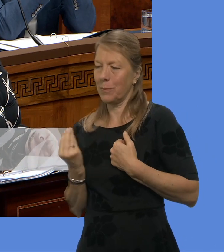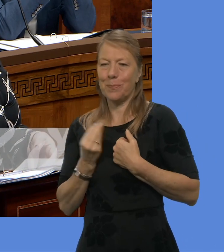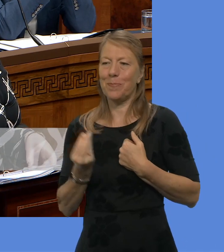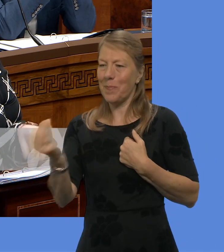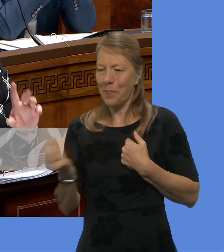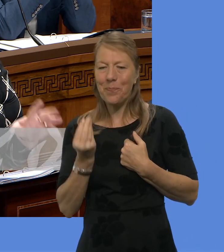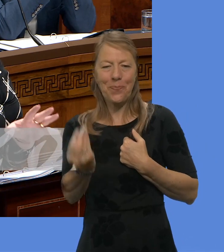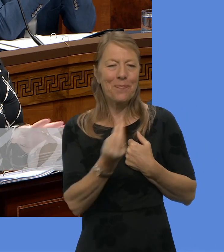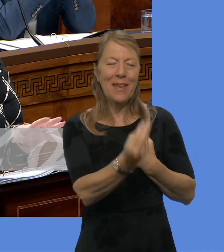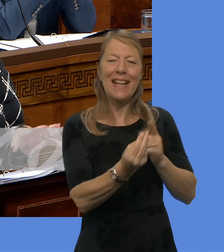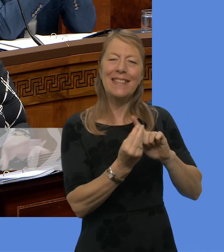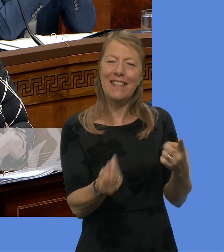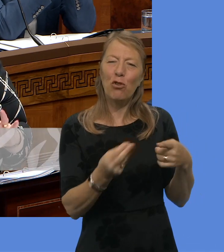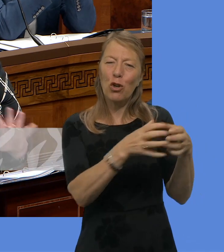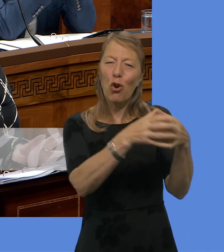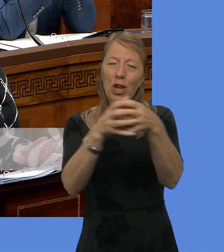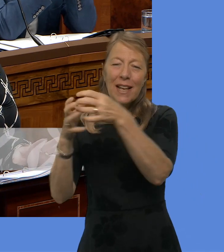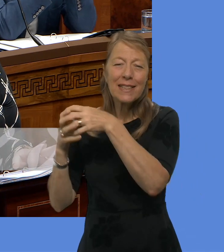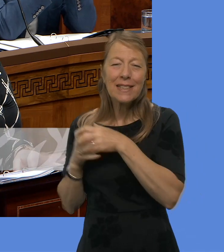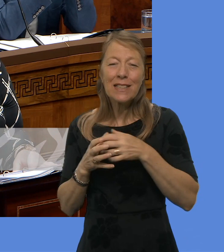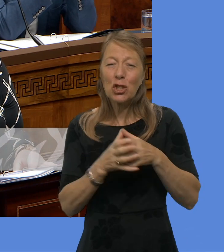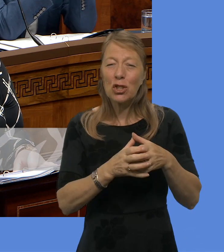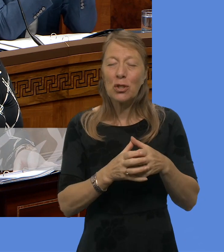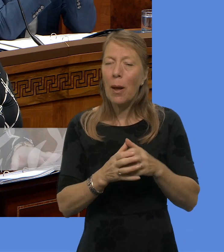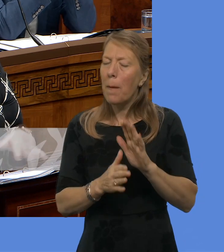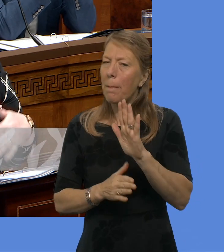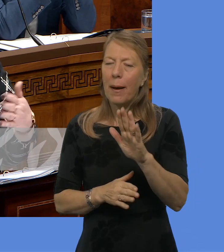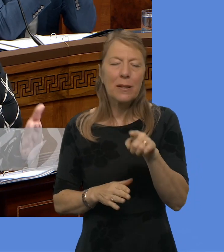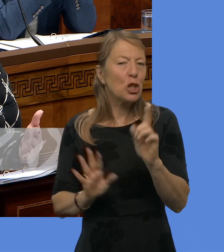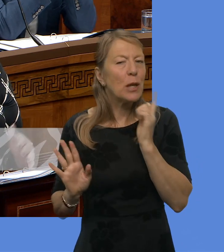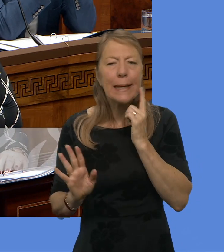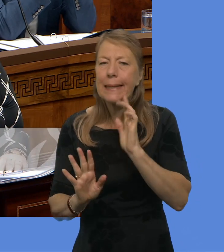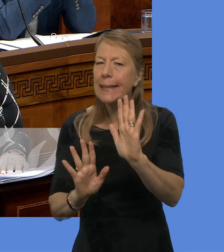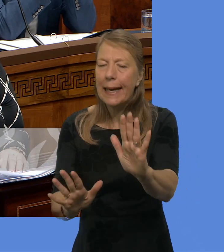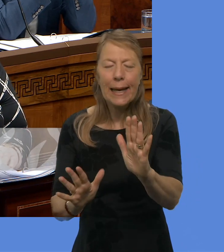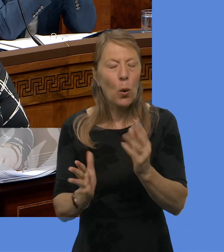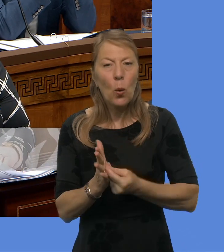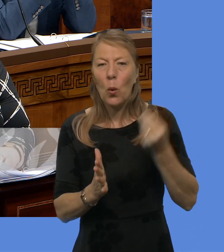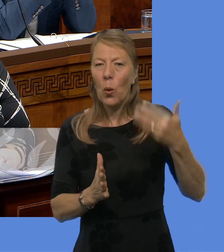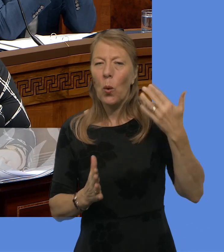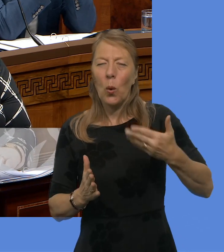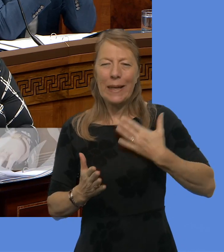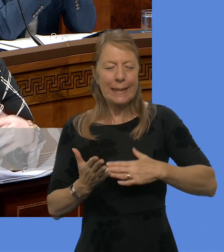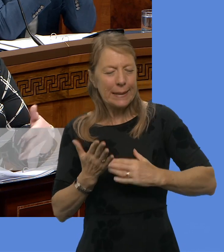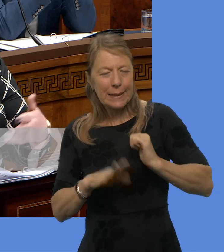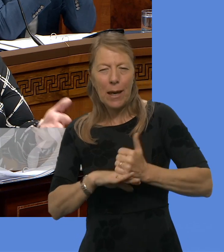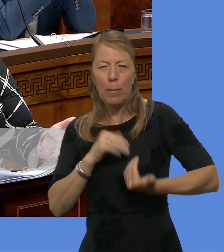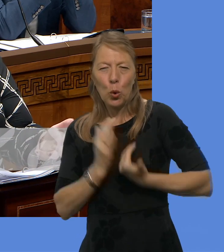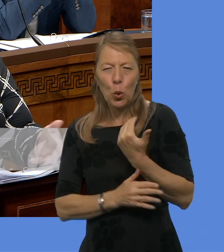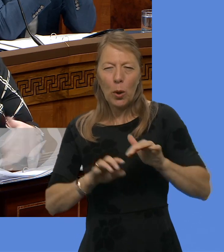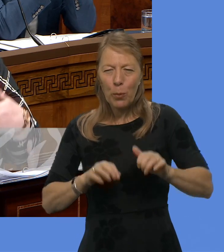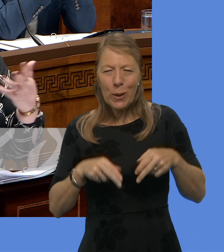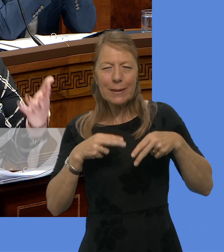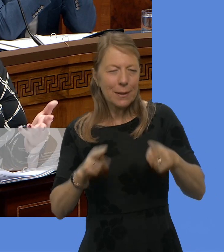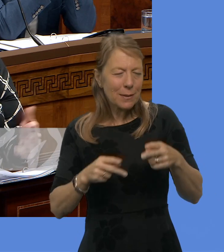Ireland, a standalone solution, is prohibitively expensive, and therefore we would not be able to take that forward in terms of passing that on to